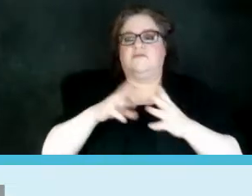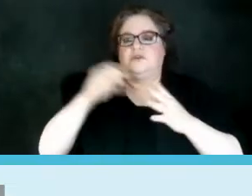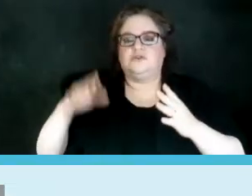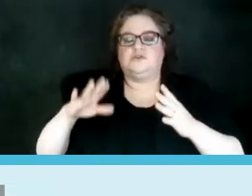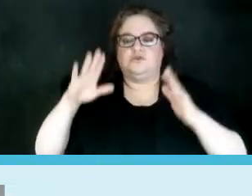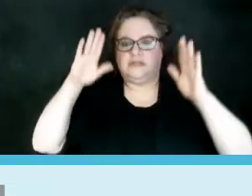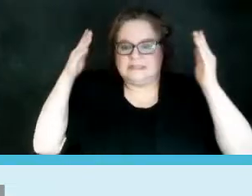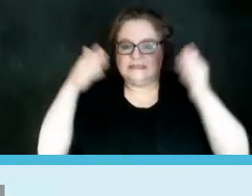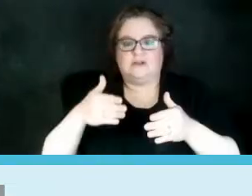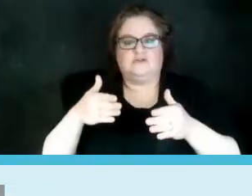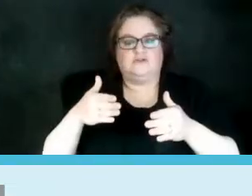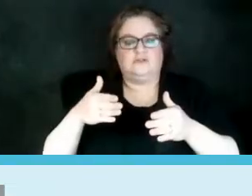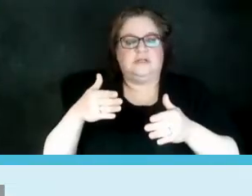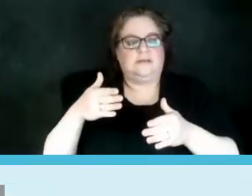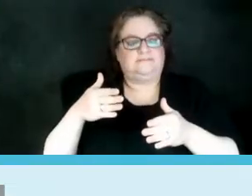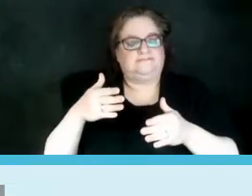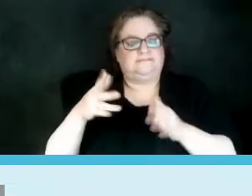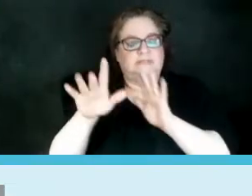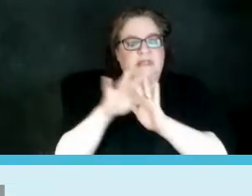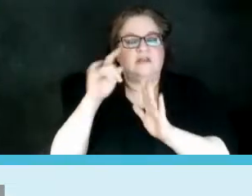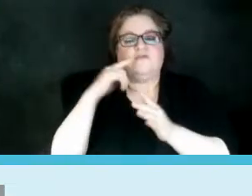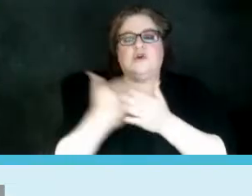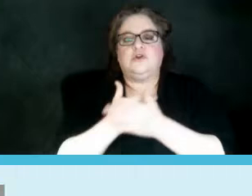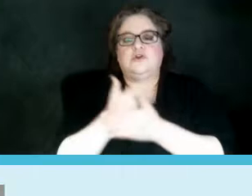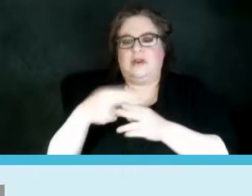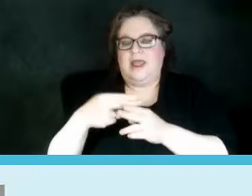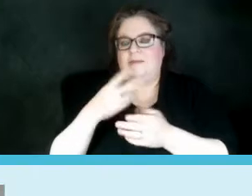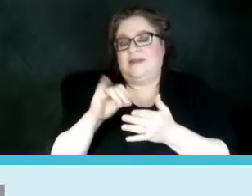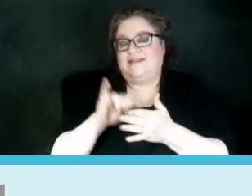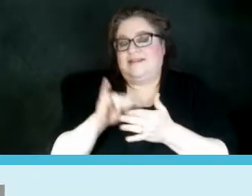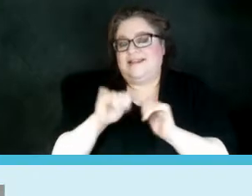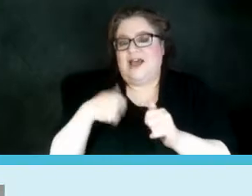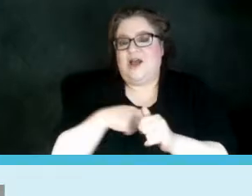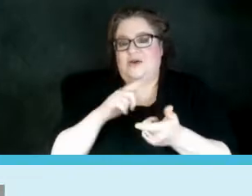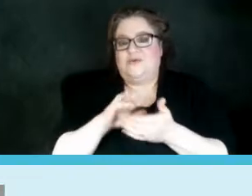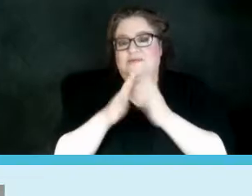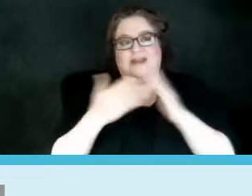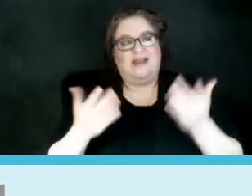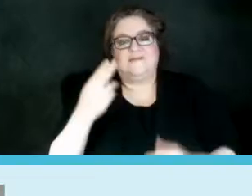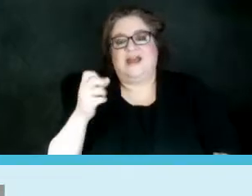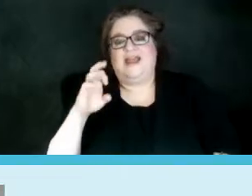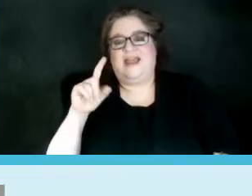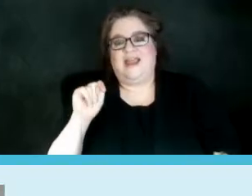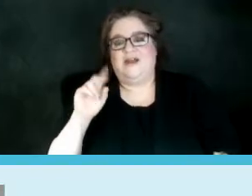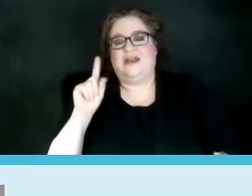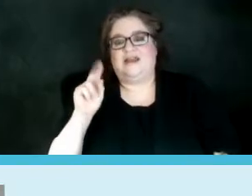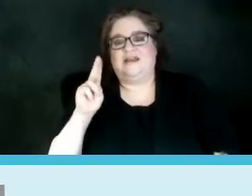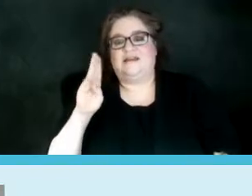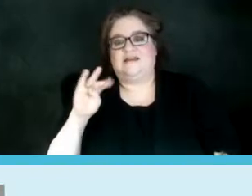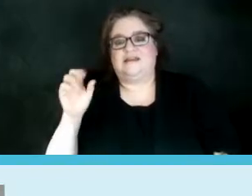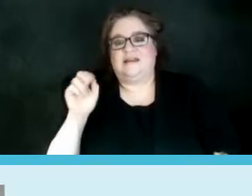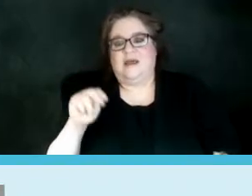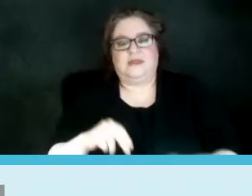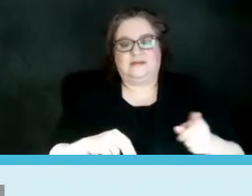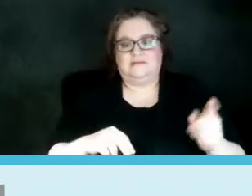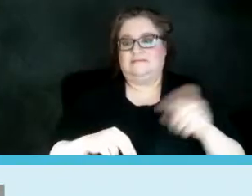student-centered selection for a new name. And so that's how we became Harriet Tubman. And it's as a side